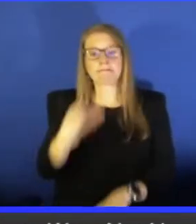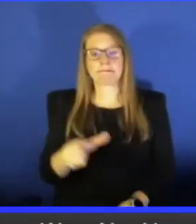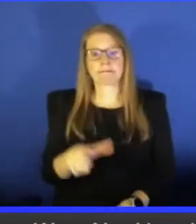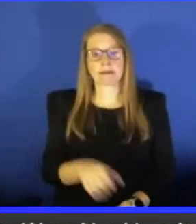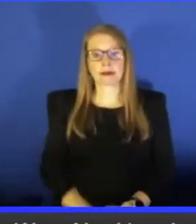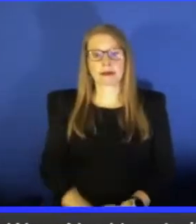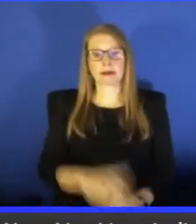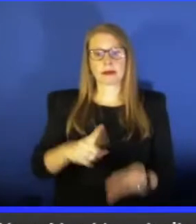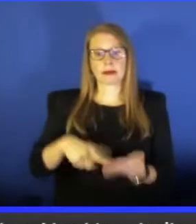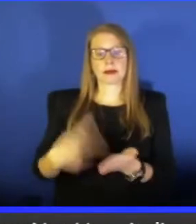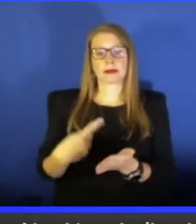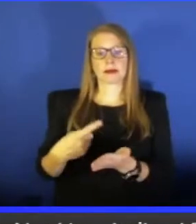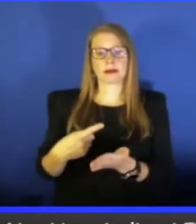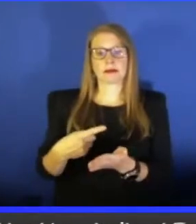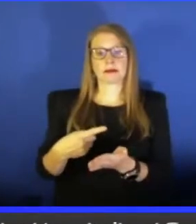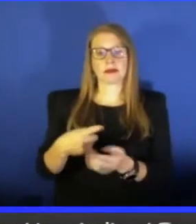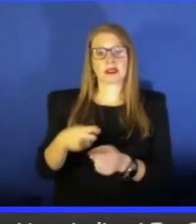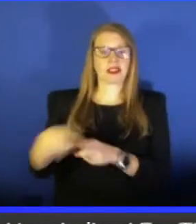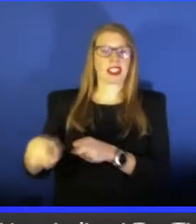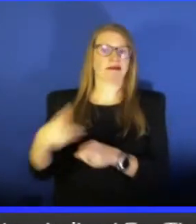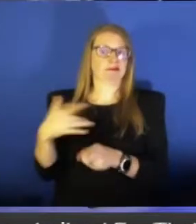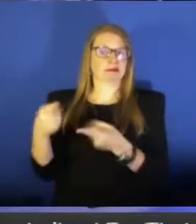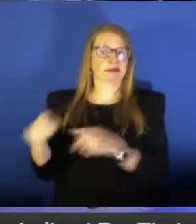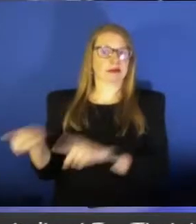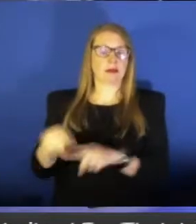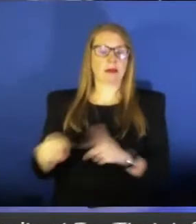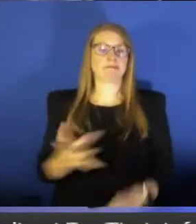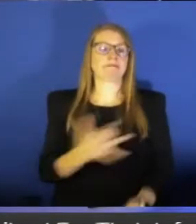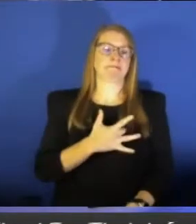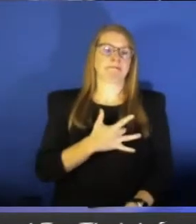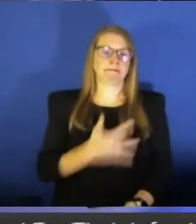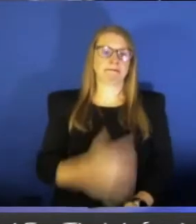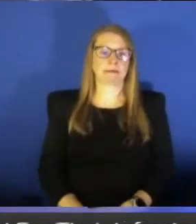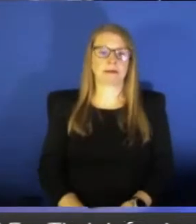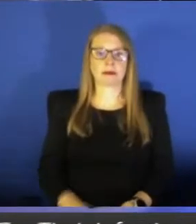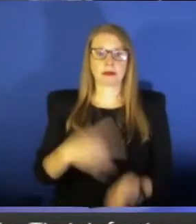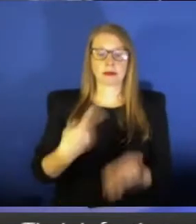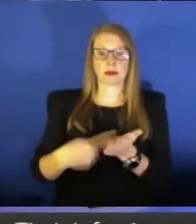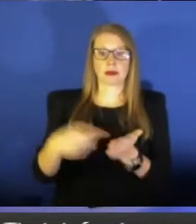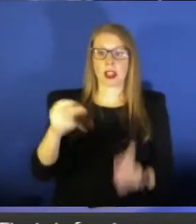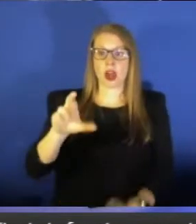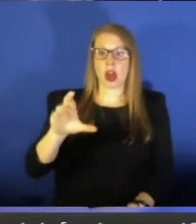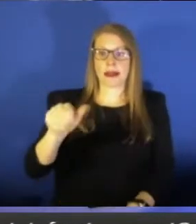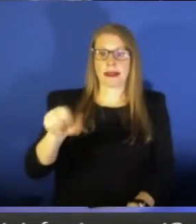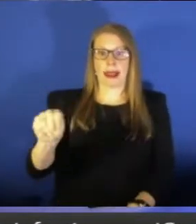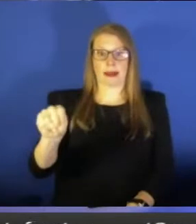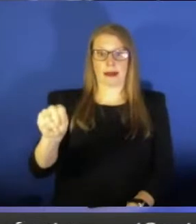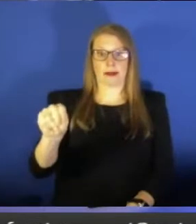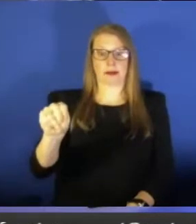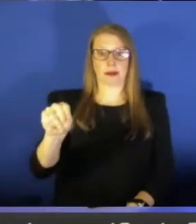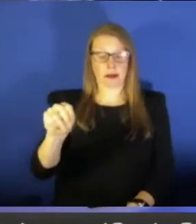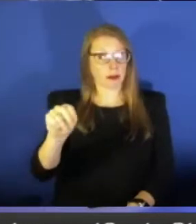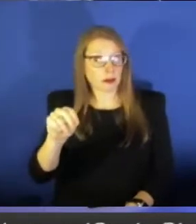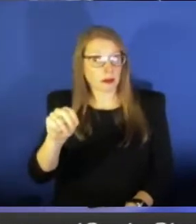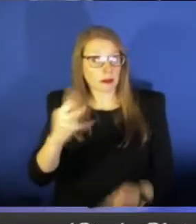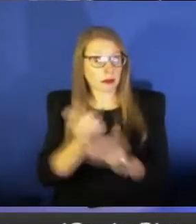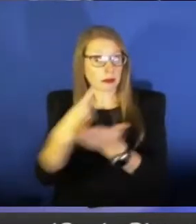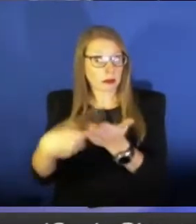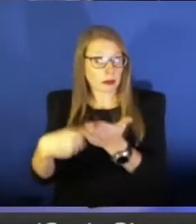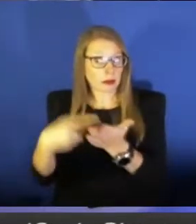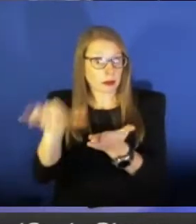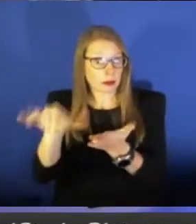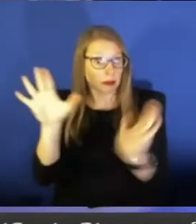kids turning to pills? Why would I just don't again, my only reference is, I think it's the